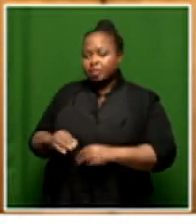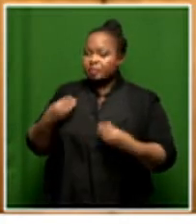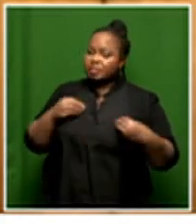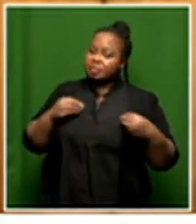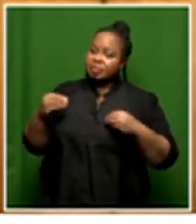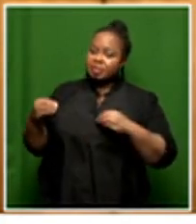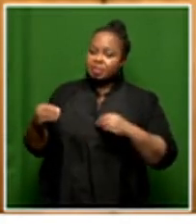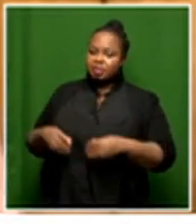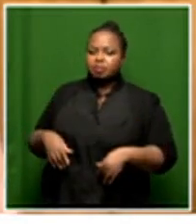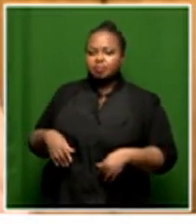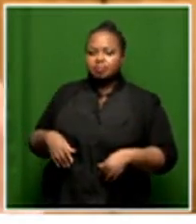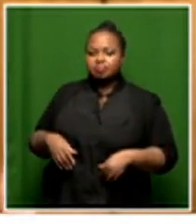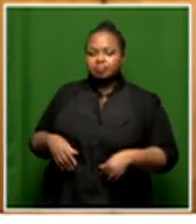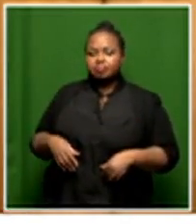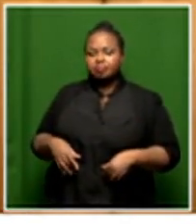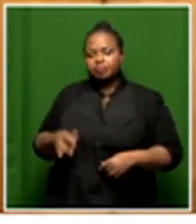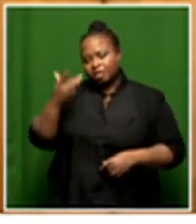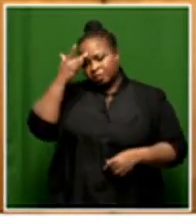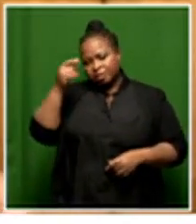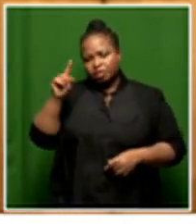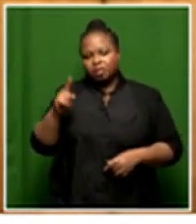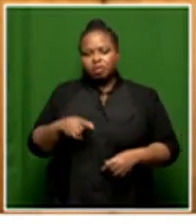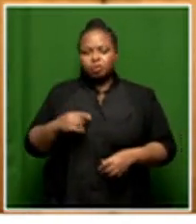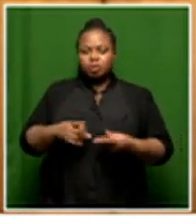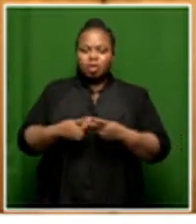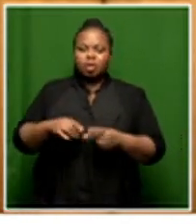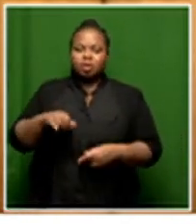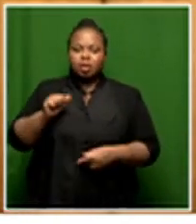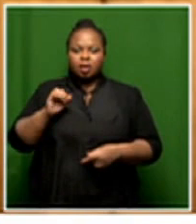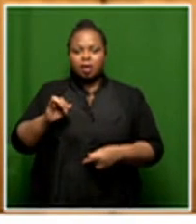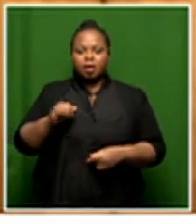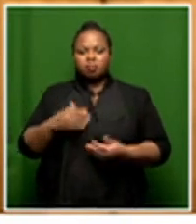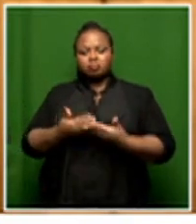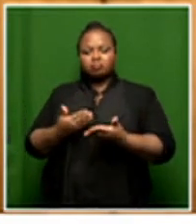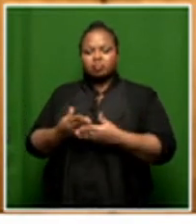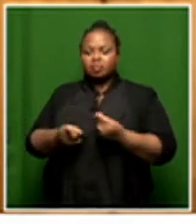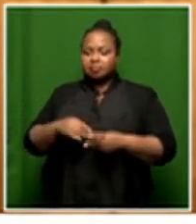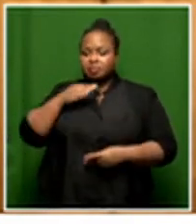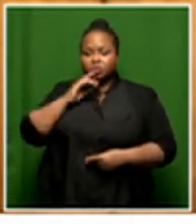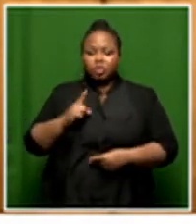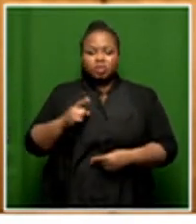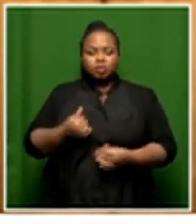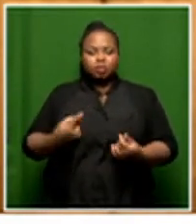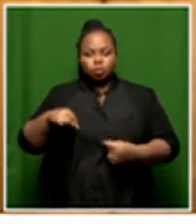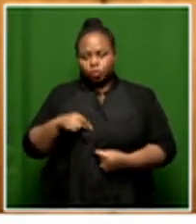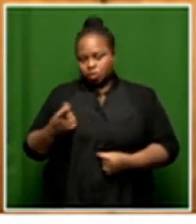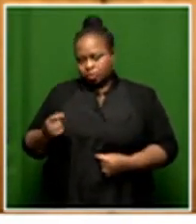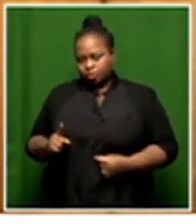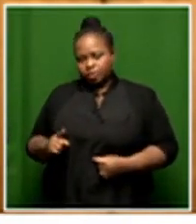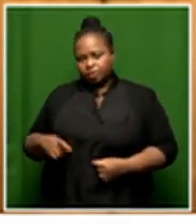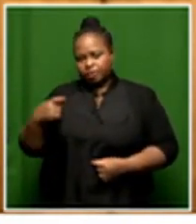busy, the beauty is Smartick is completely AI enabled, meaning that what we've done is to create